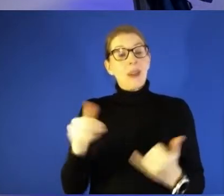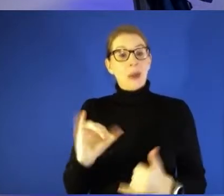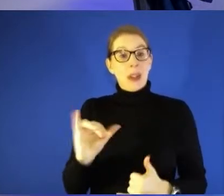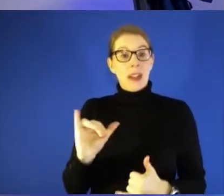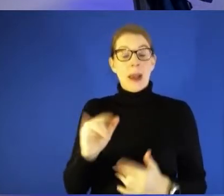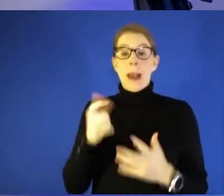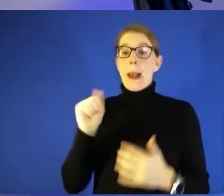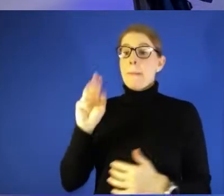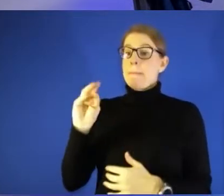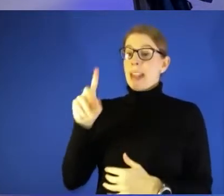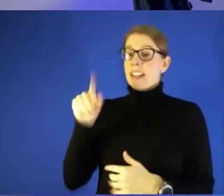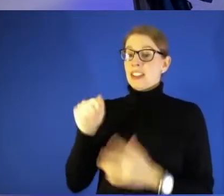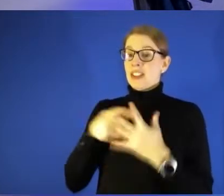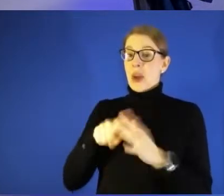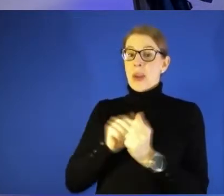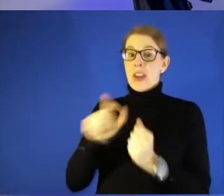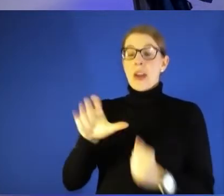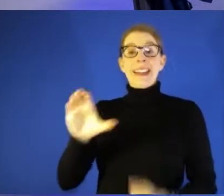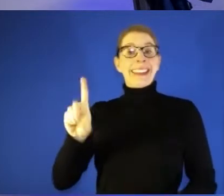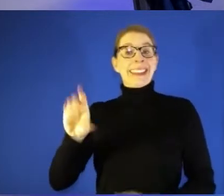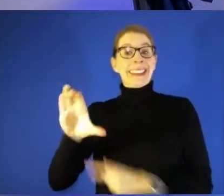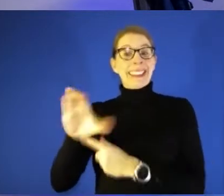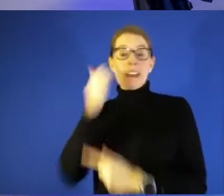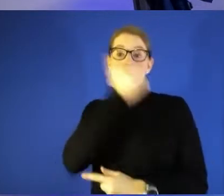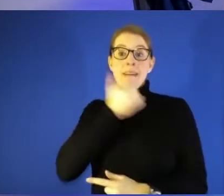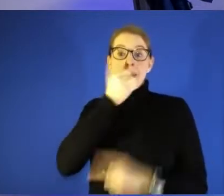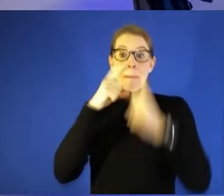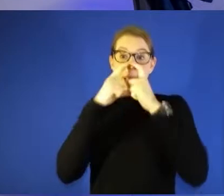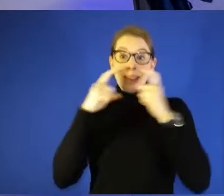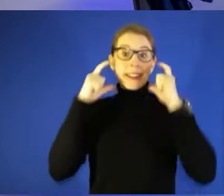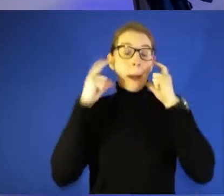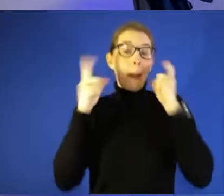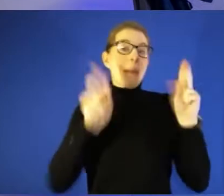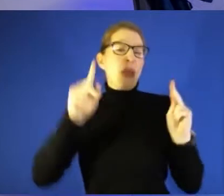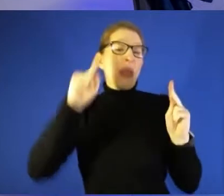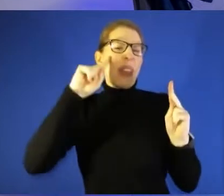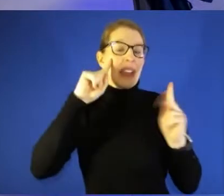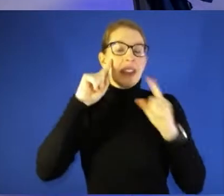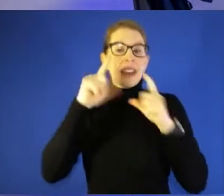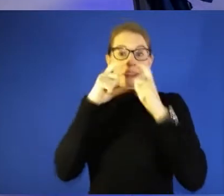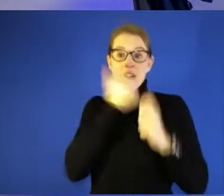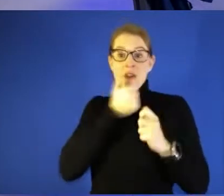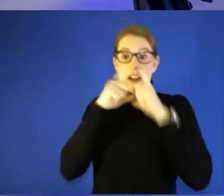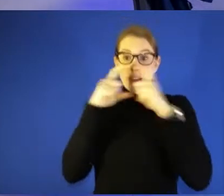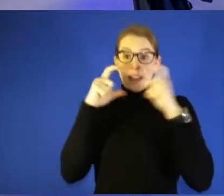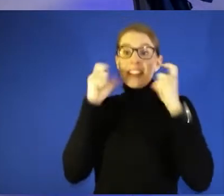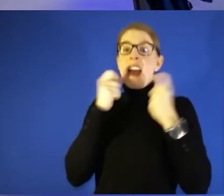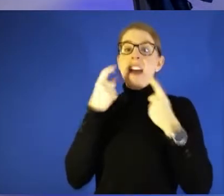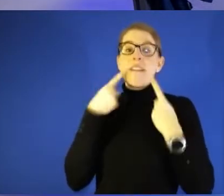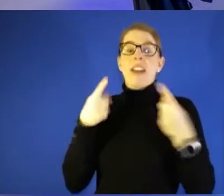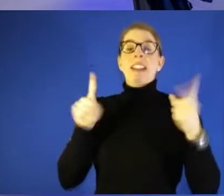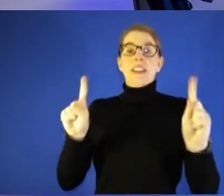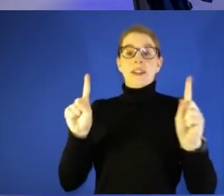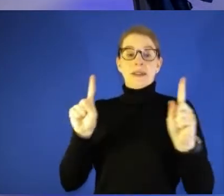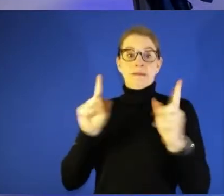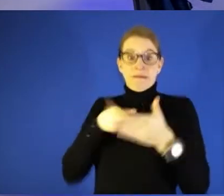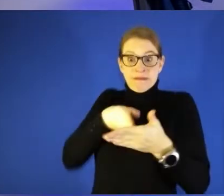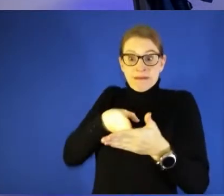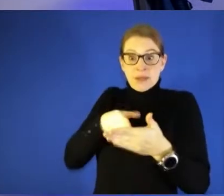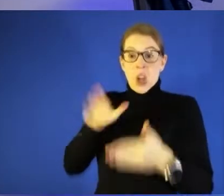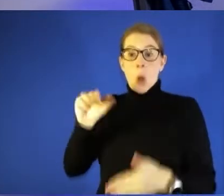that the CDC says that cloth masks are not effective against Omicron and are suggesting that we only